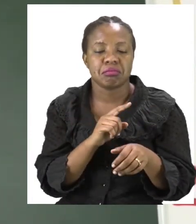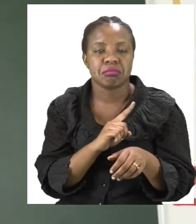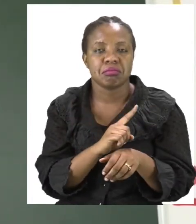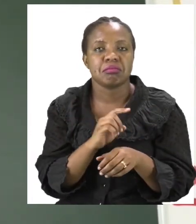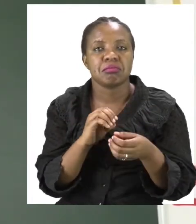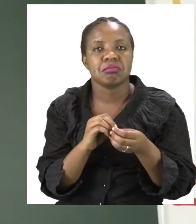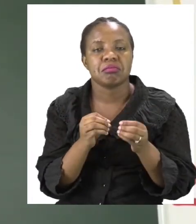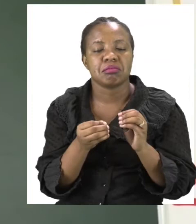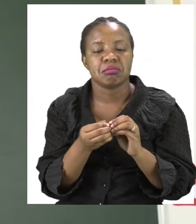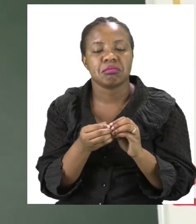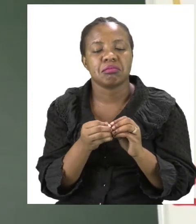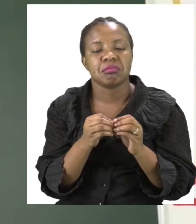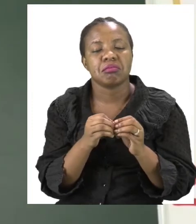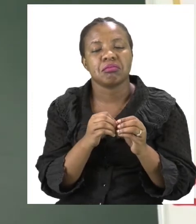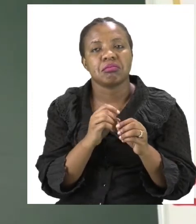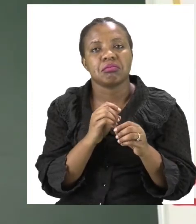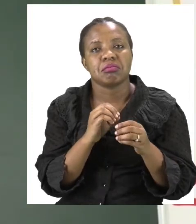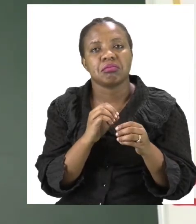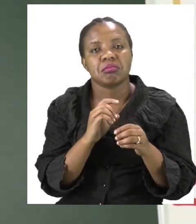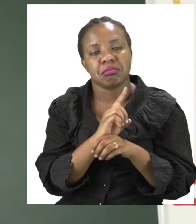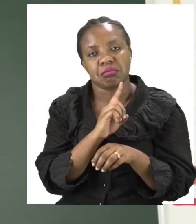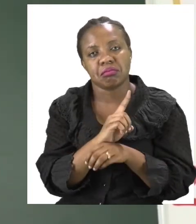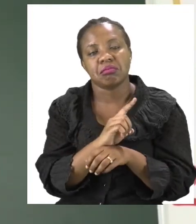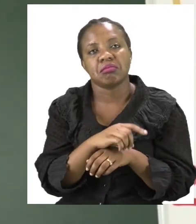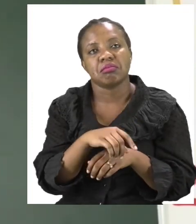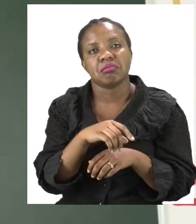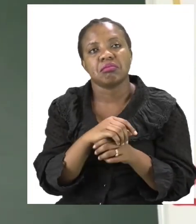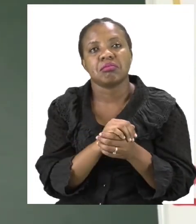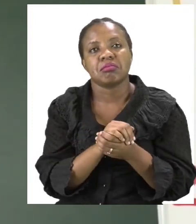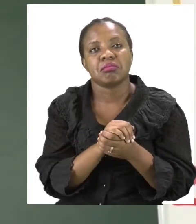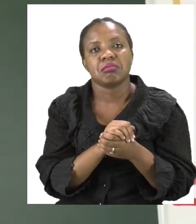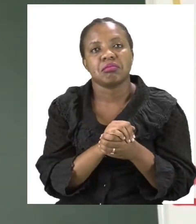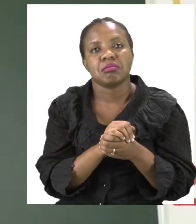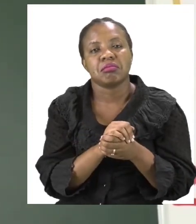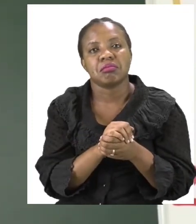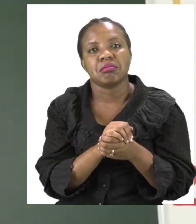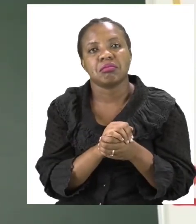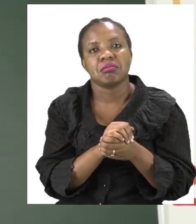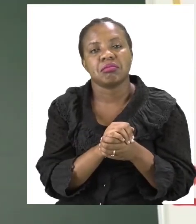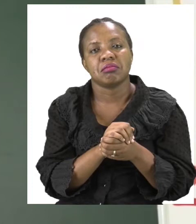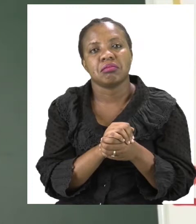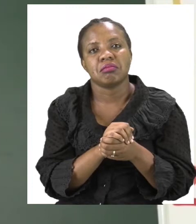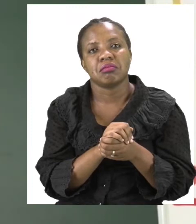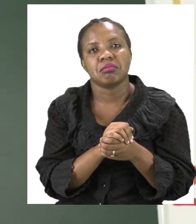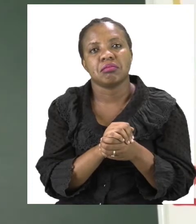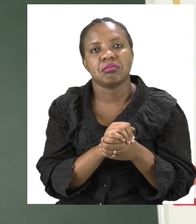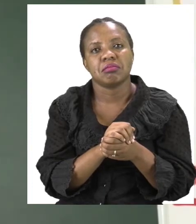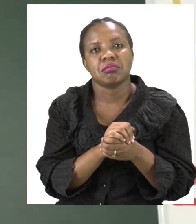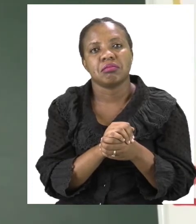is 17, with the next number, which is 27. You are going to write